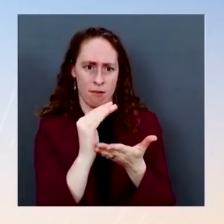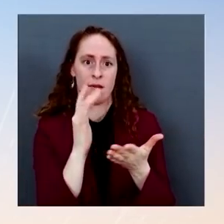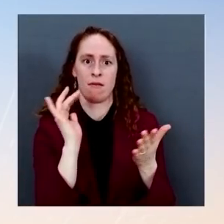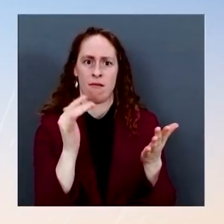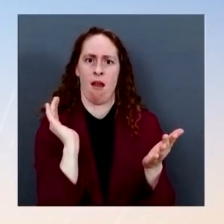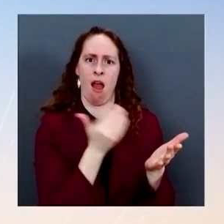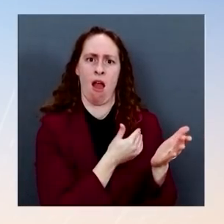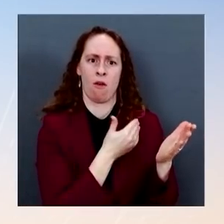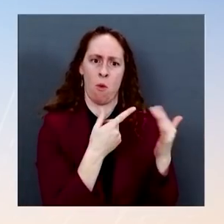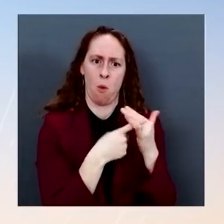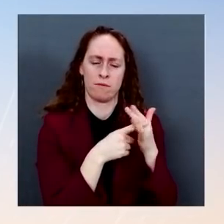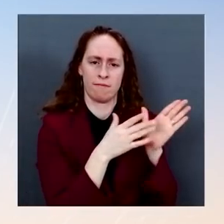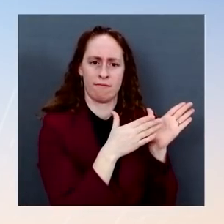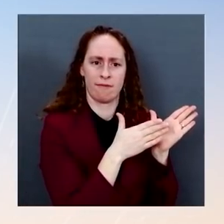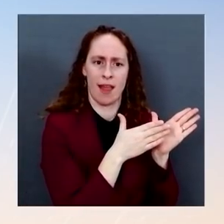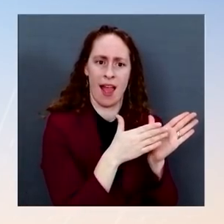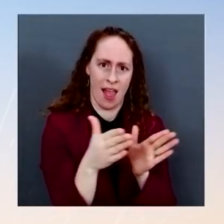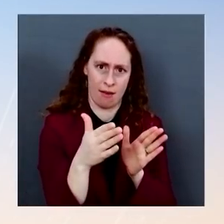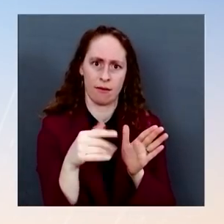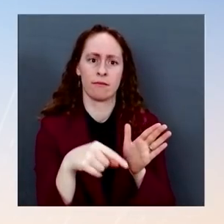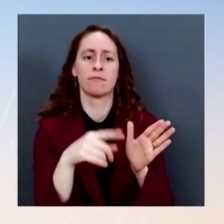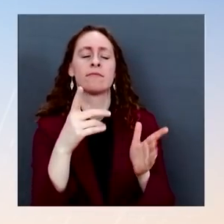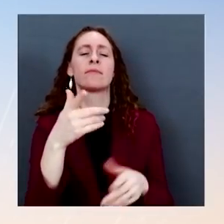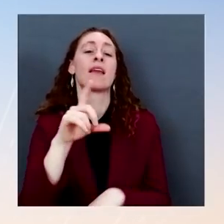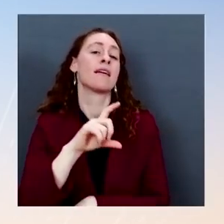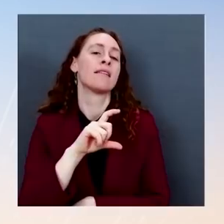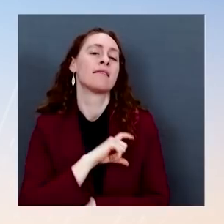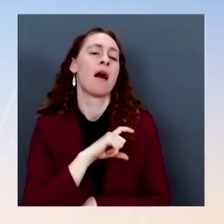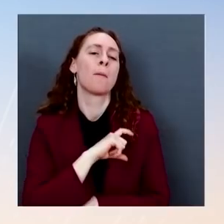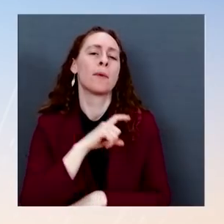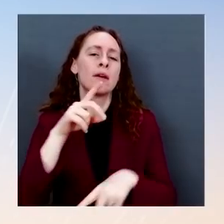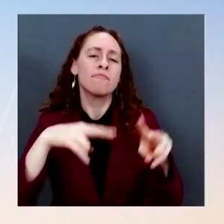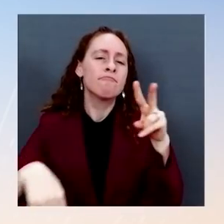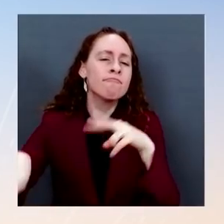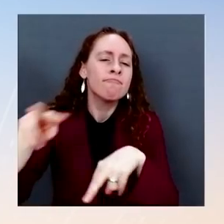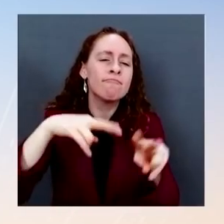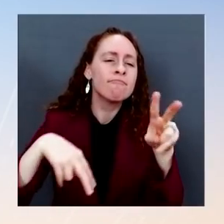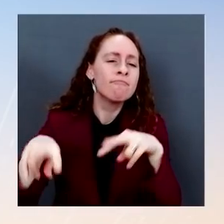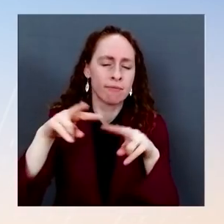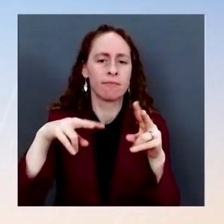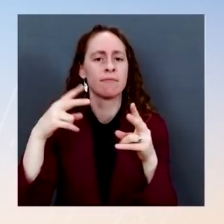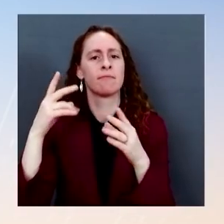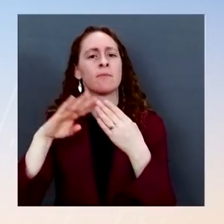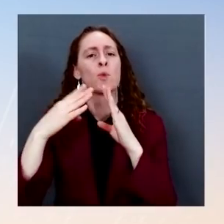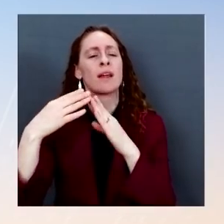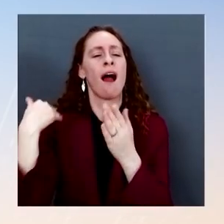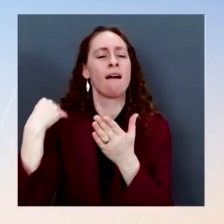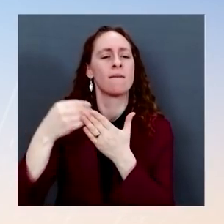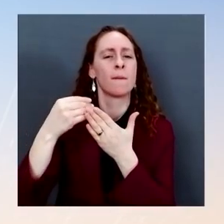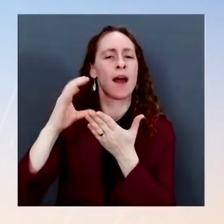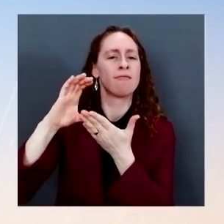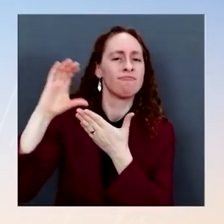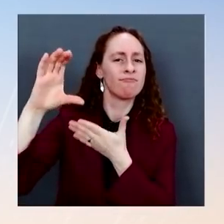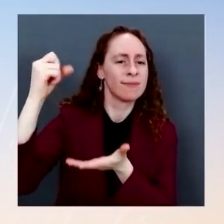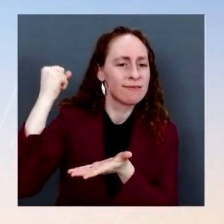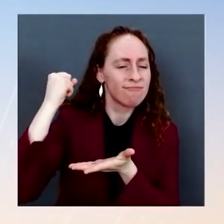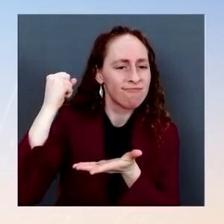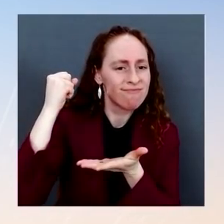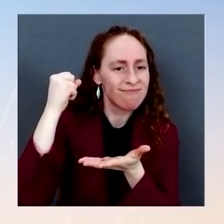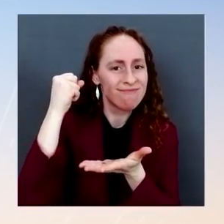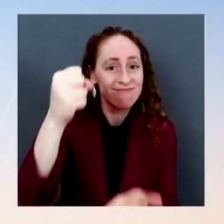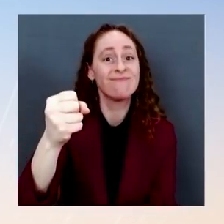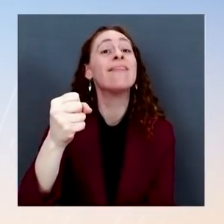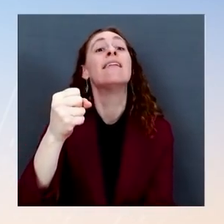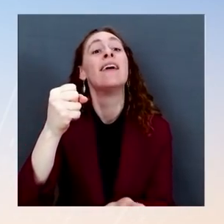grants announced last month, which are helping to put 1,000 more police officers on the beat across 183 police departments this year, and through